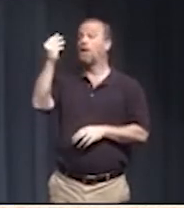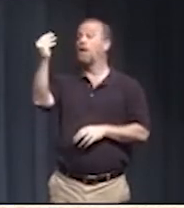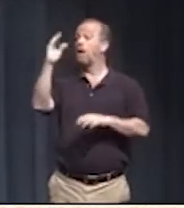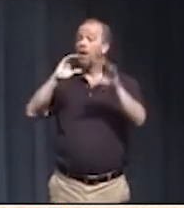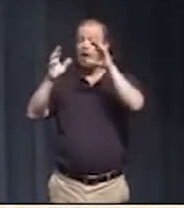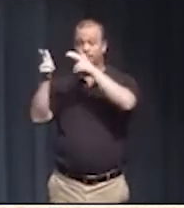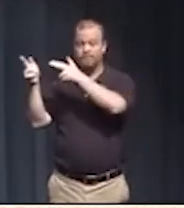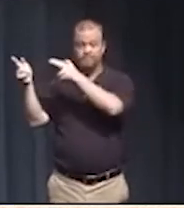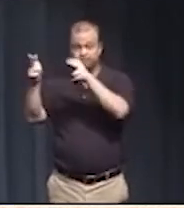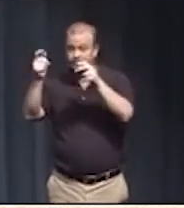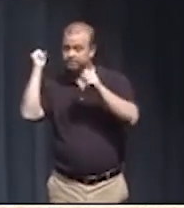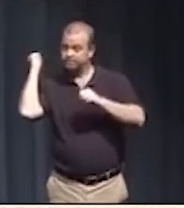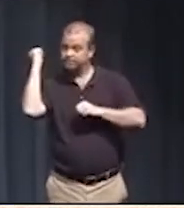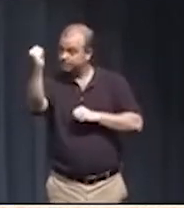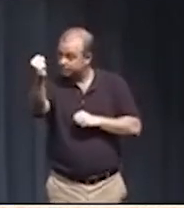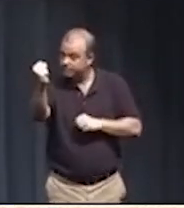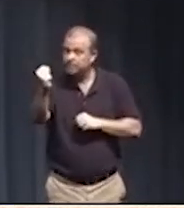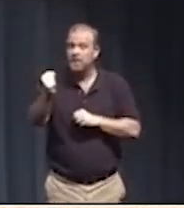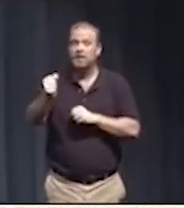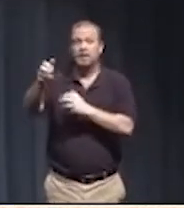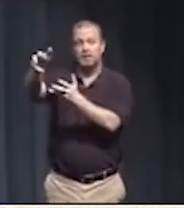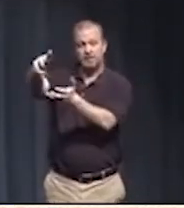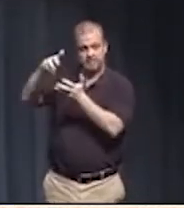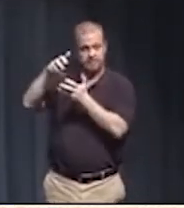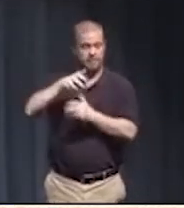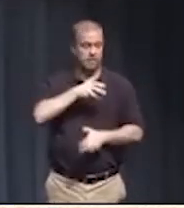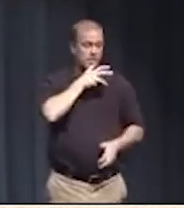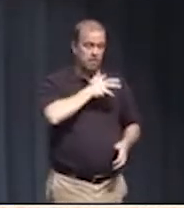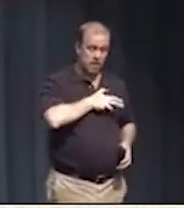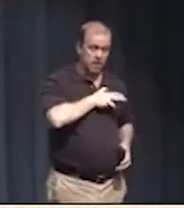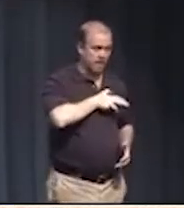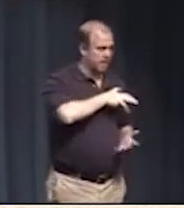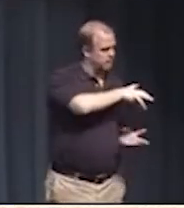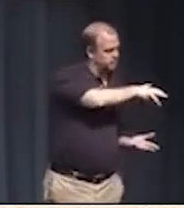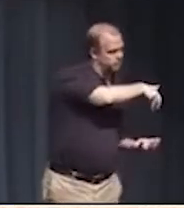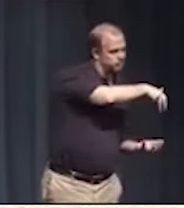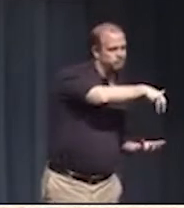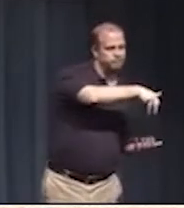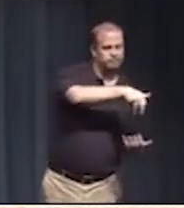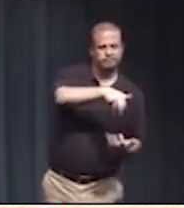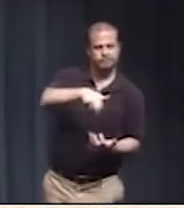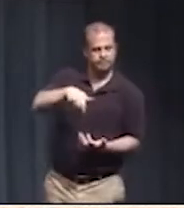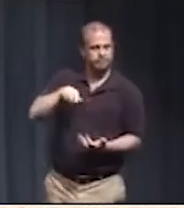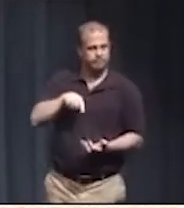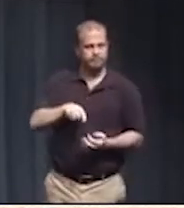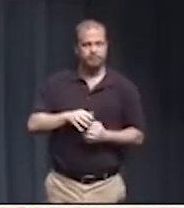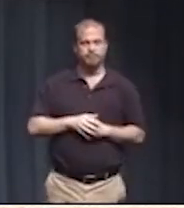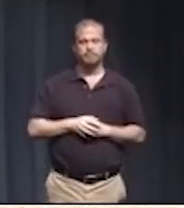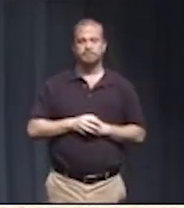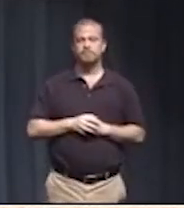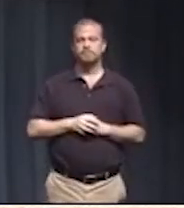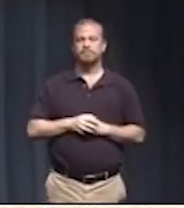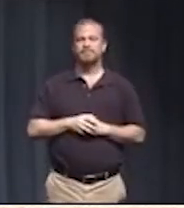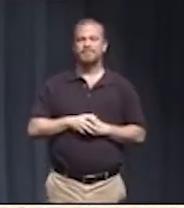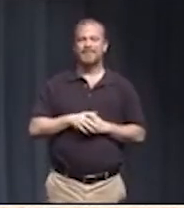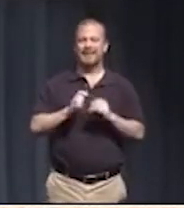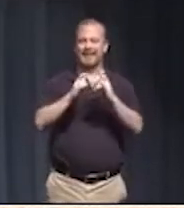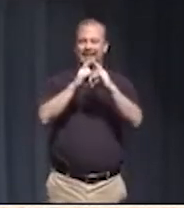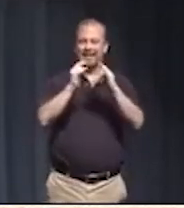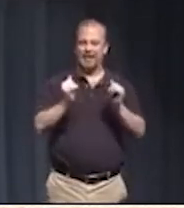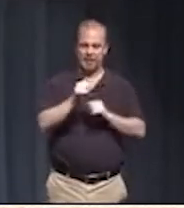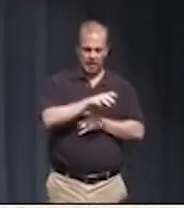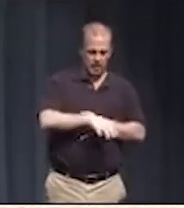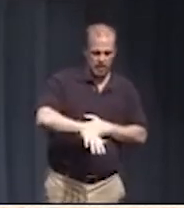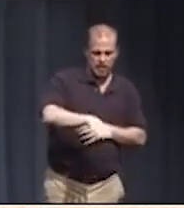hunting. They were in the hunter role. The ladies were in the gatherer role. They took care of the camp area.